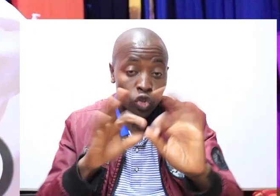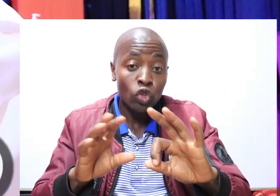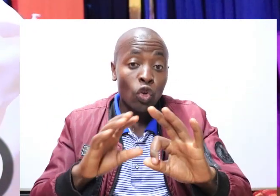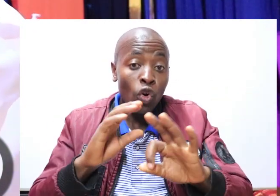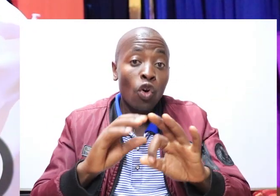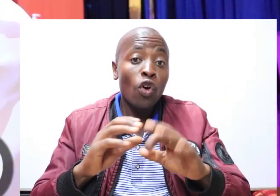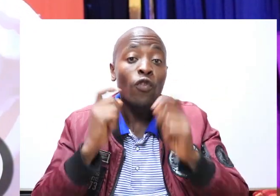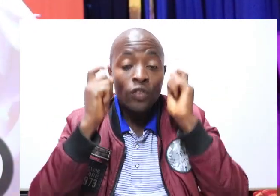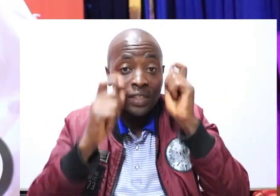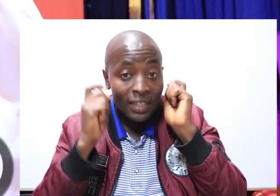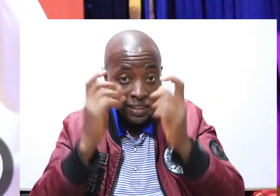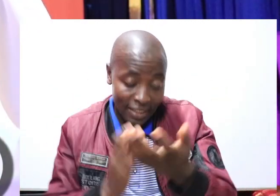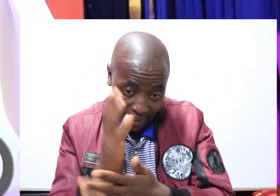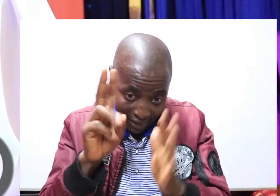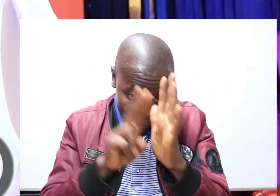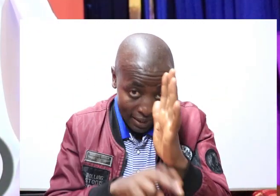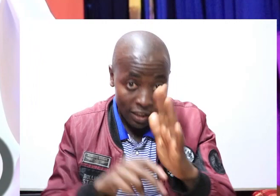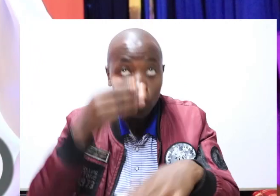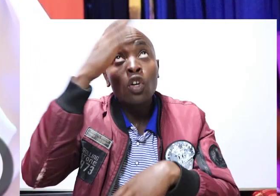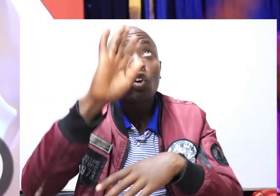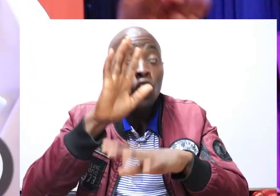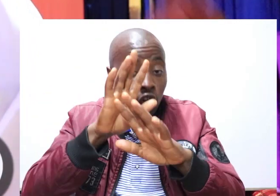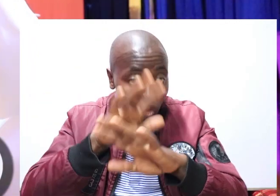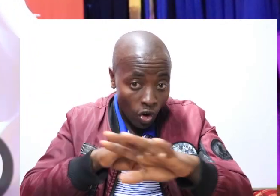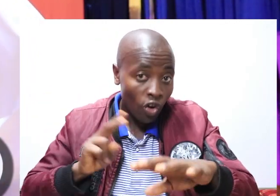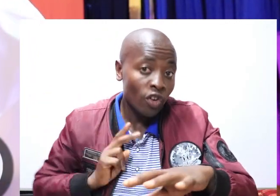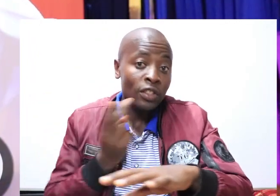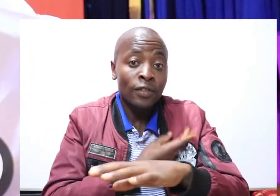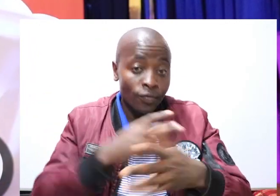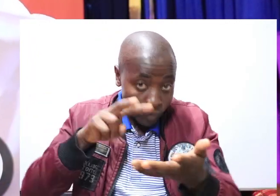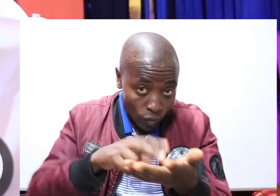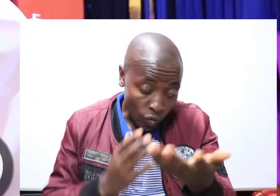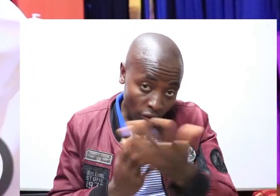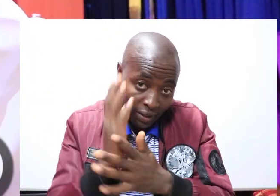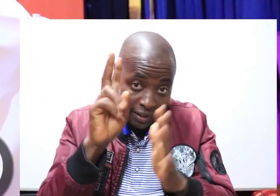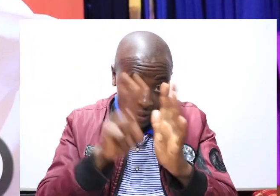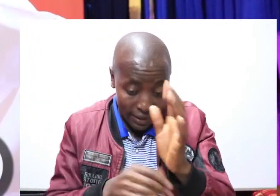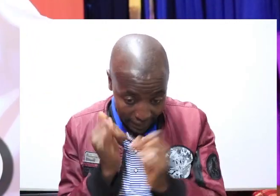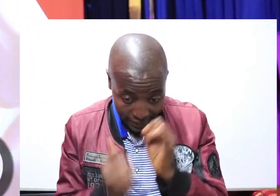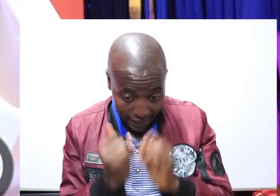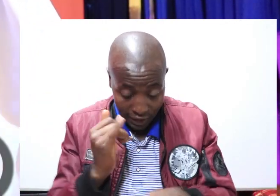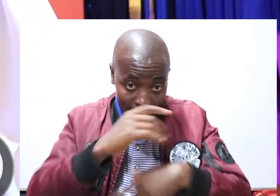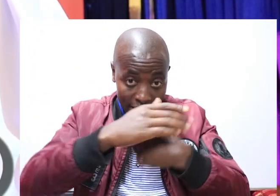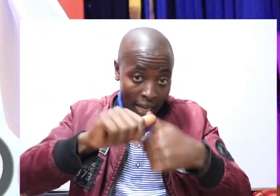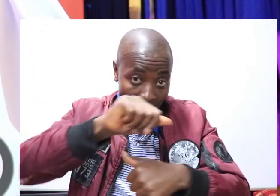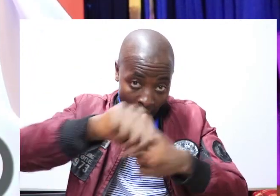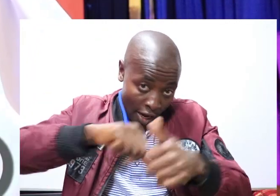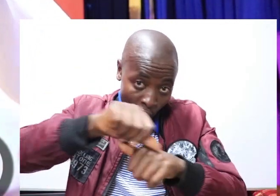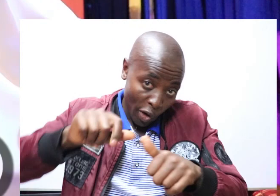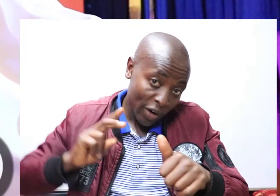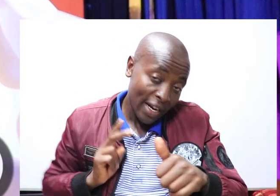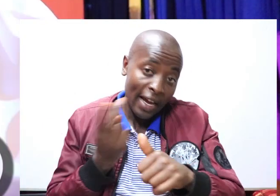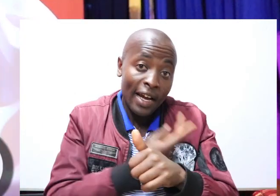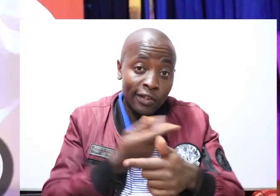and righteousness. And God is calling us to stand for the righteousness and justice all around us. He is calling